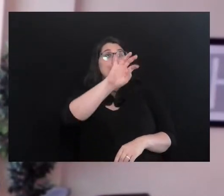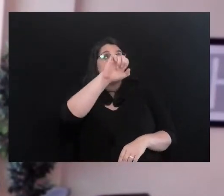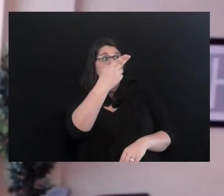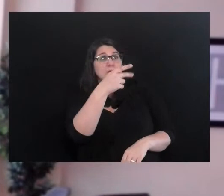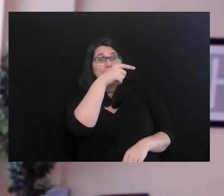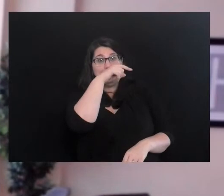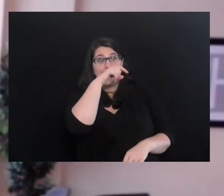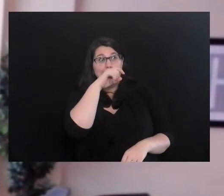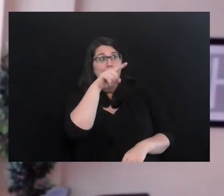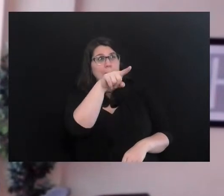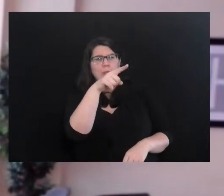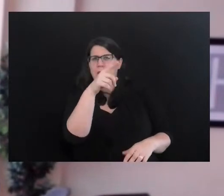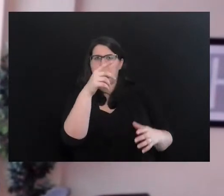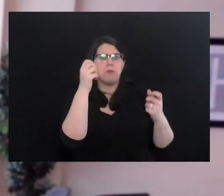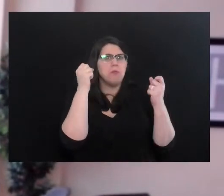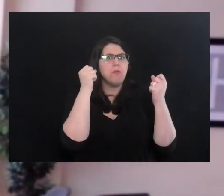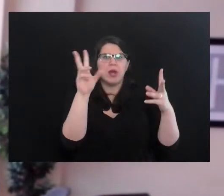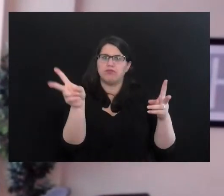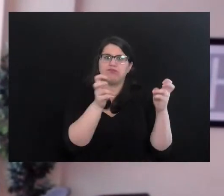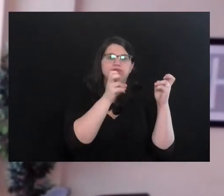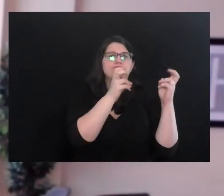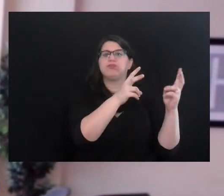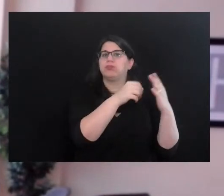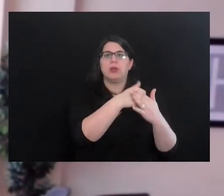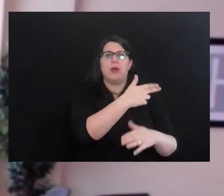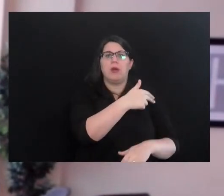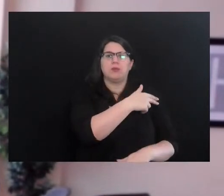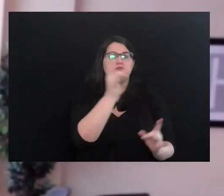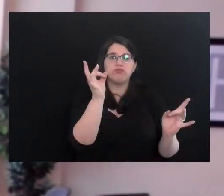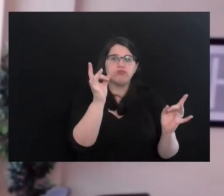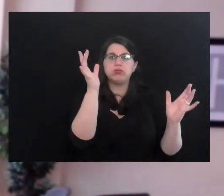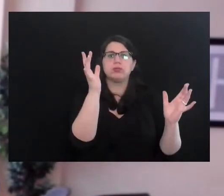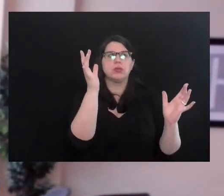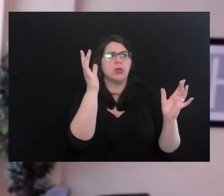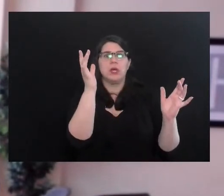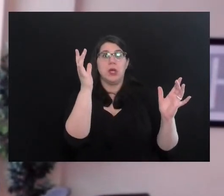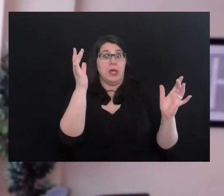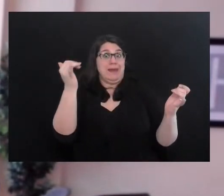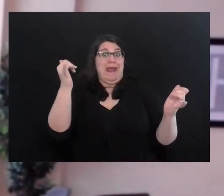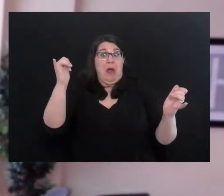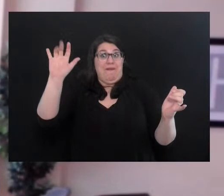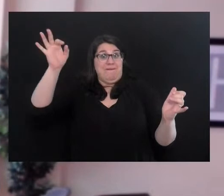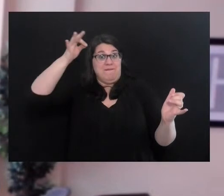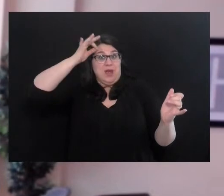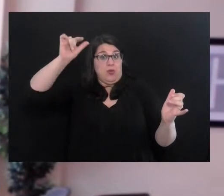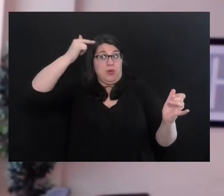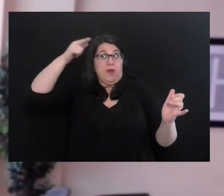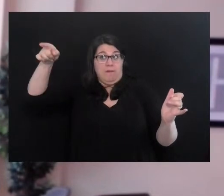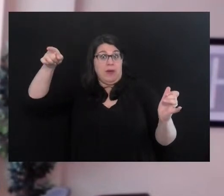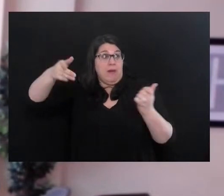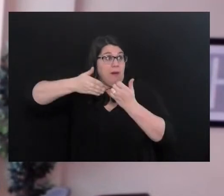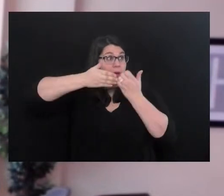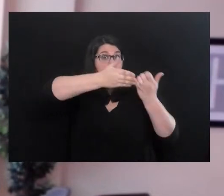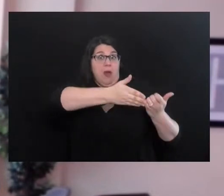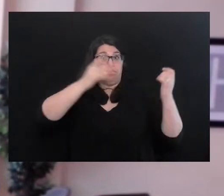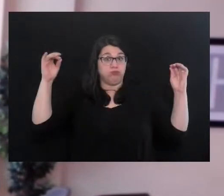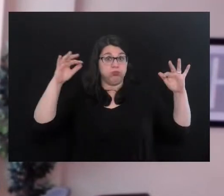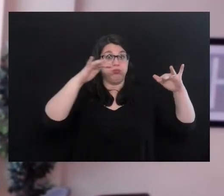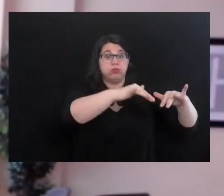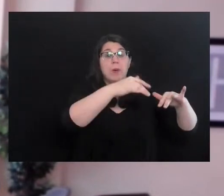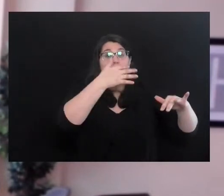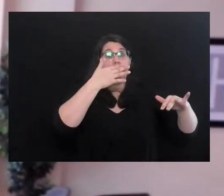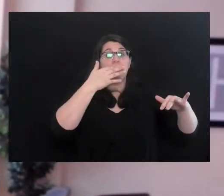many hospitalizations that the federal government has started to send them help because they are really the ones